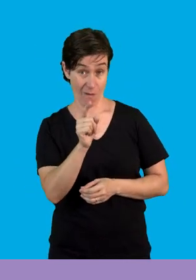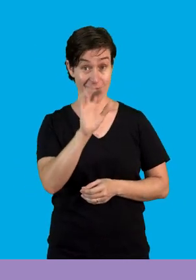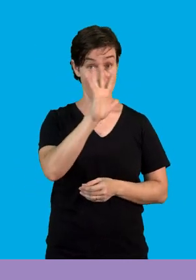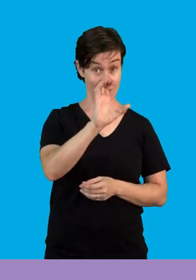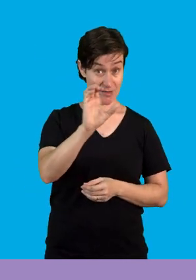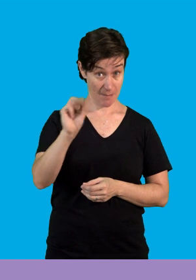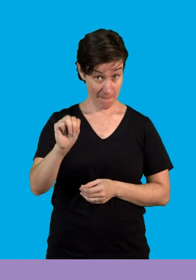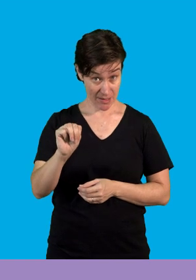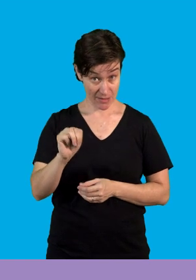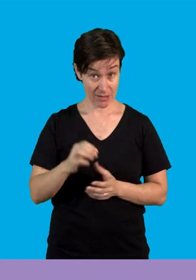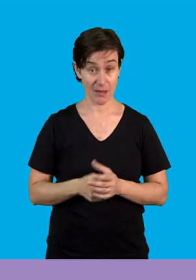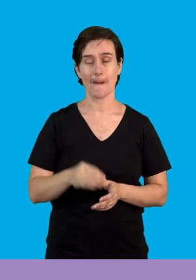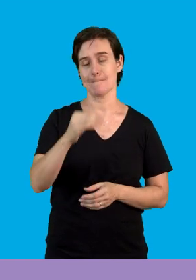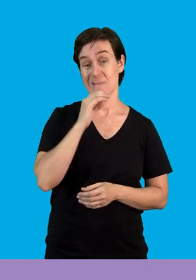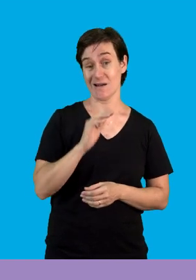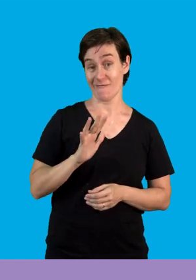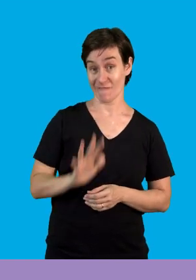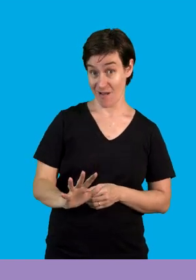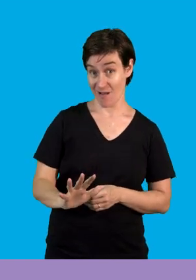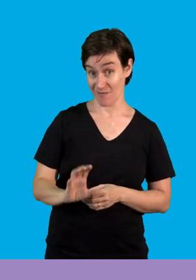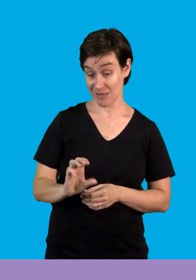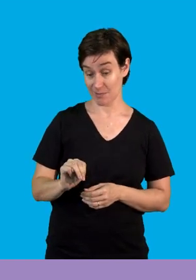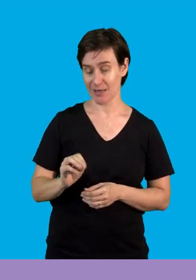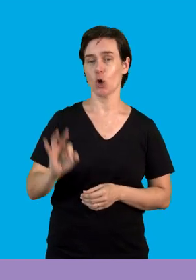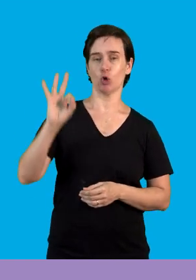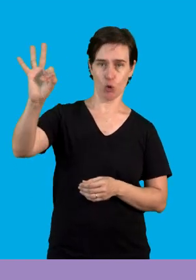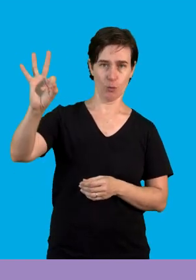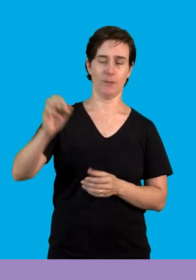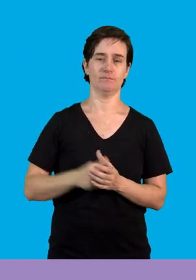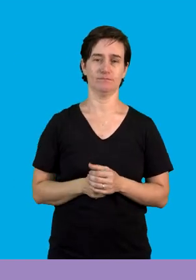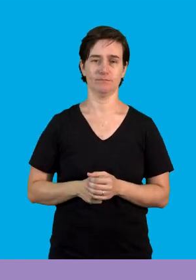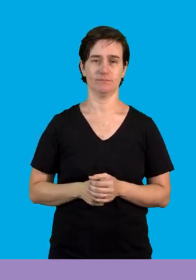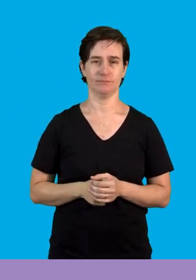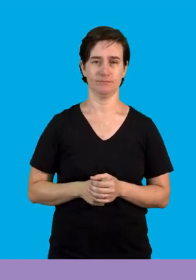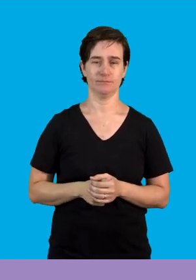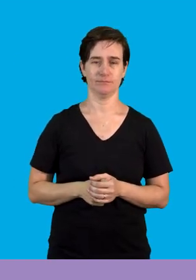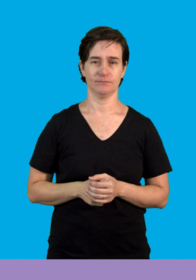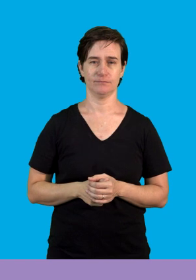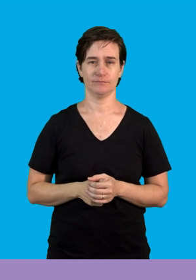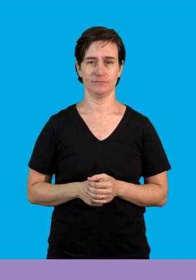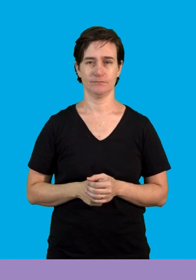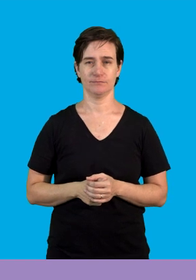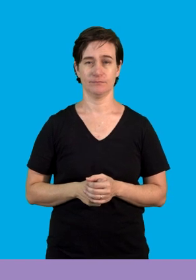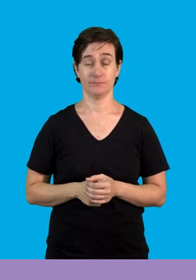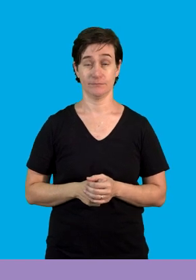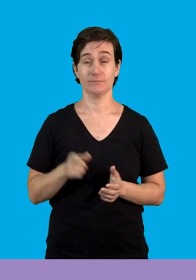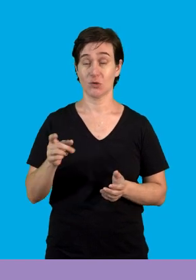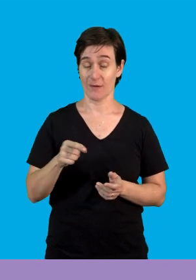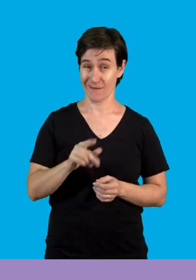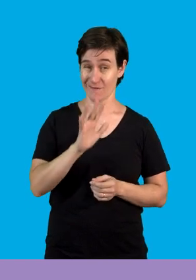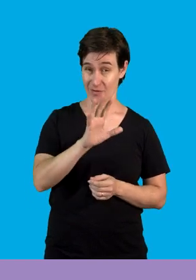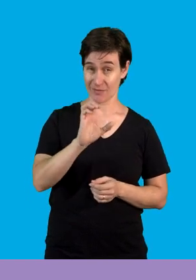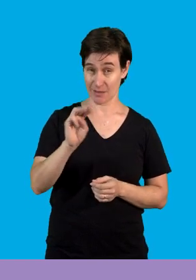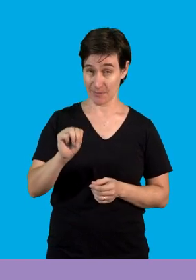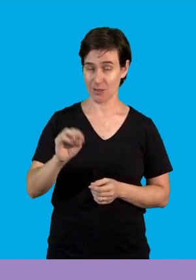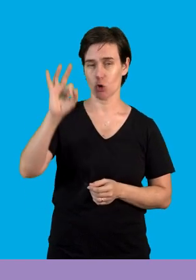5 centimeters, we're going to take the centimeters and we are going to cube. We're going to take this 5 centimeters,